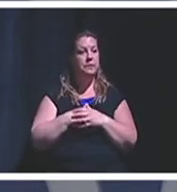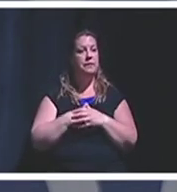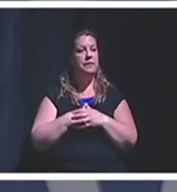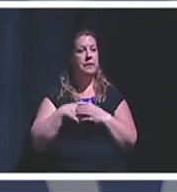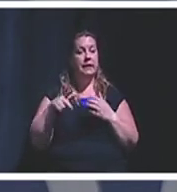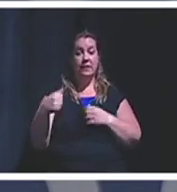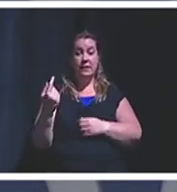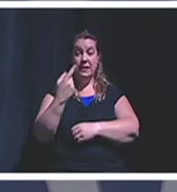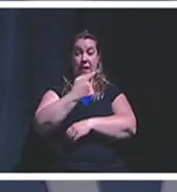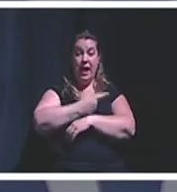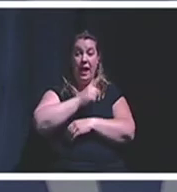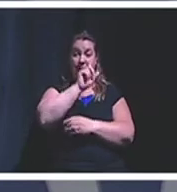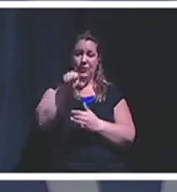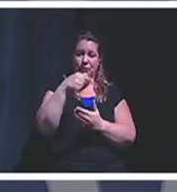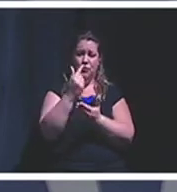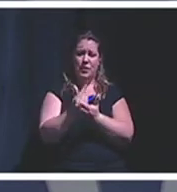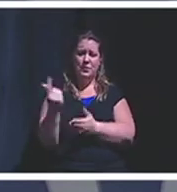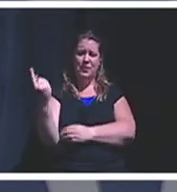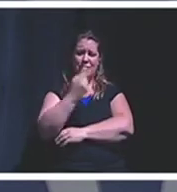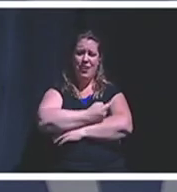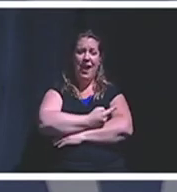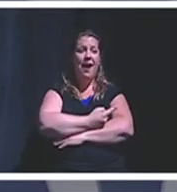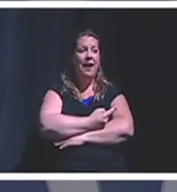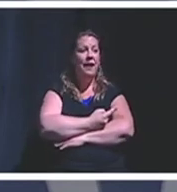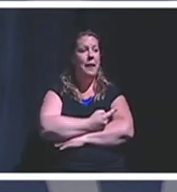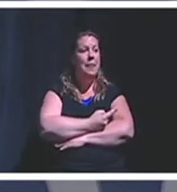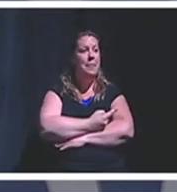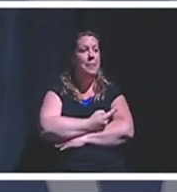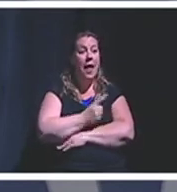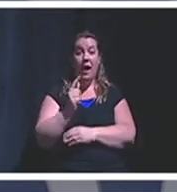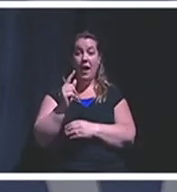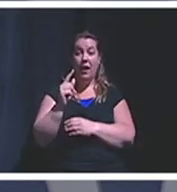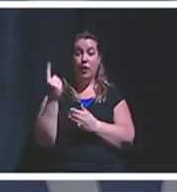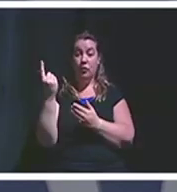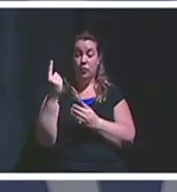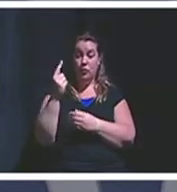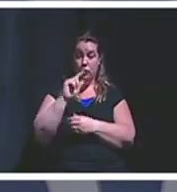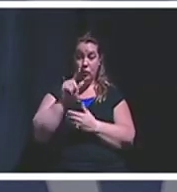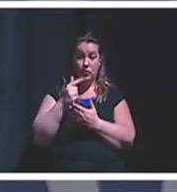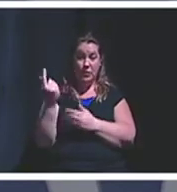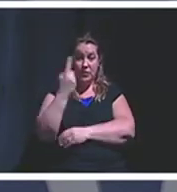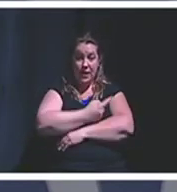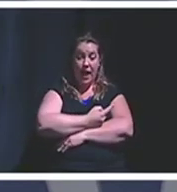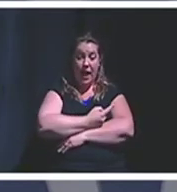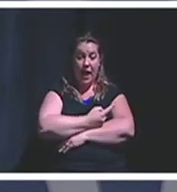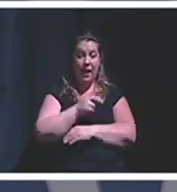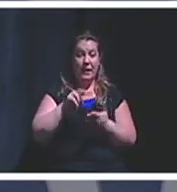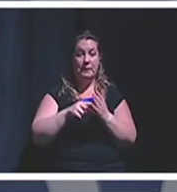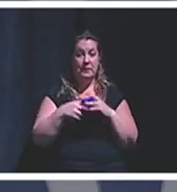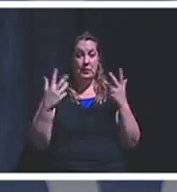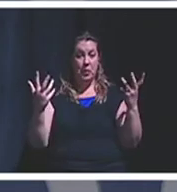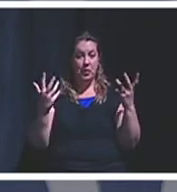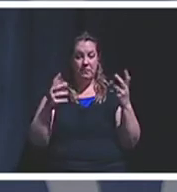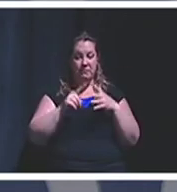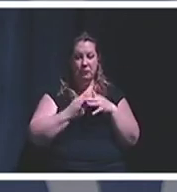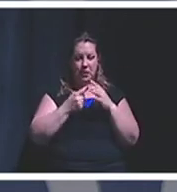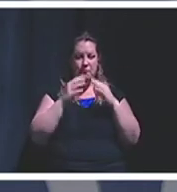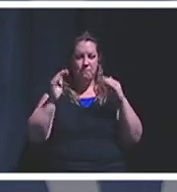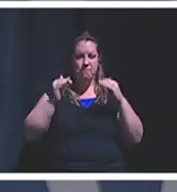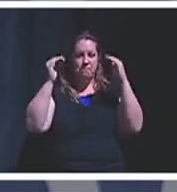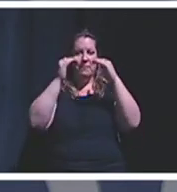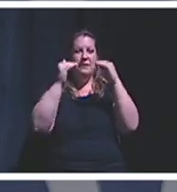is graduation day. And graduation day means you are starting the transition to stage 3 of your